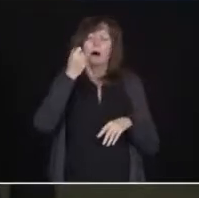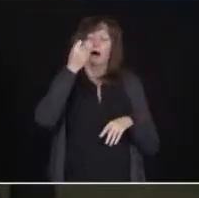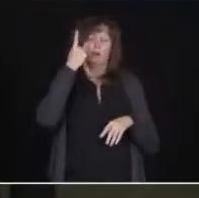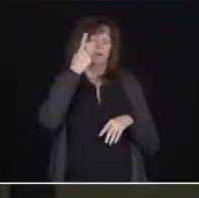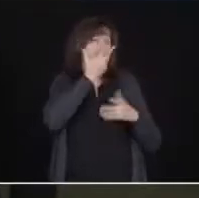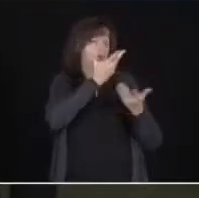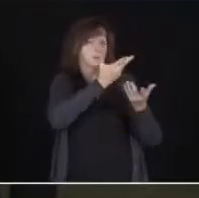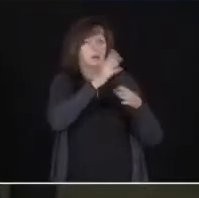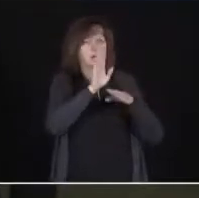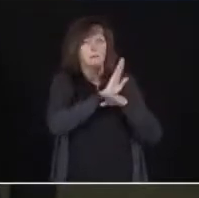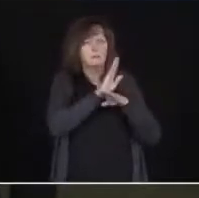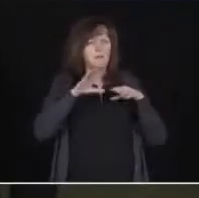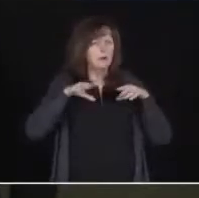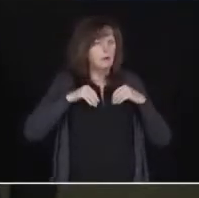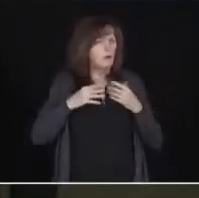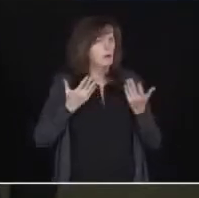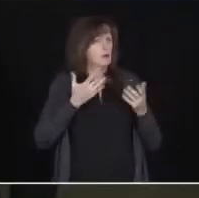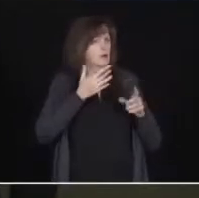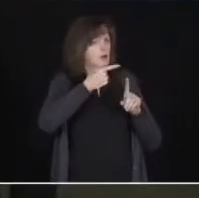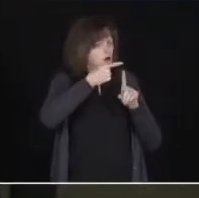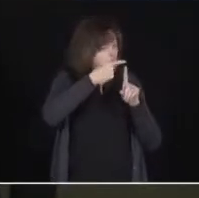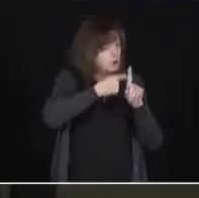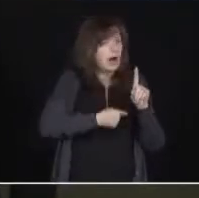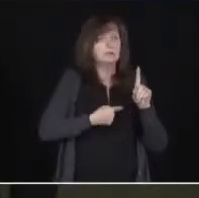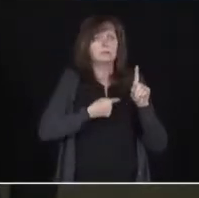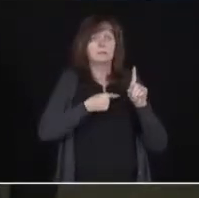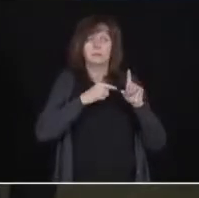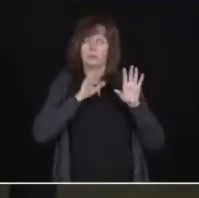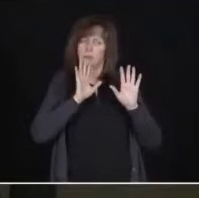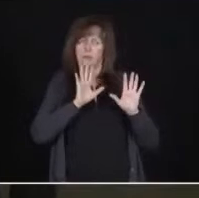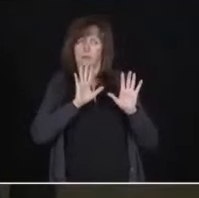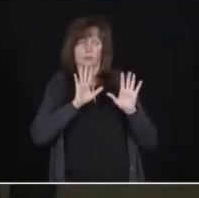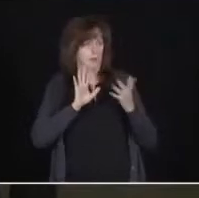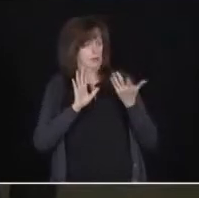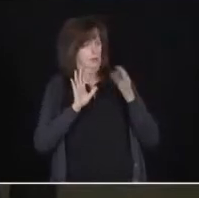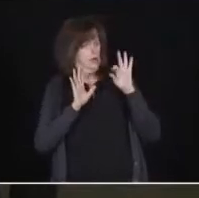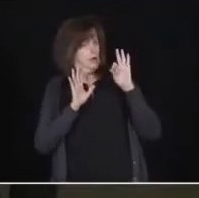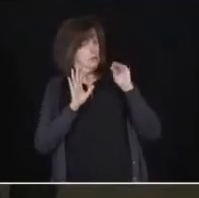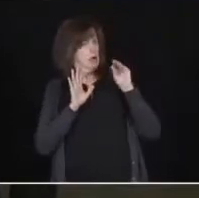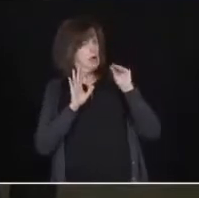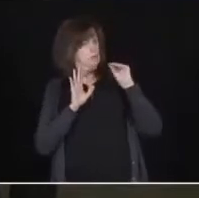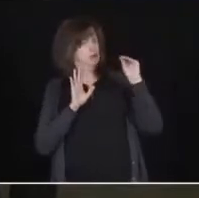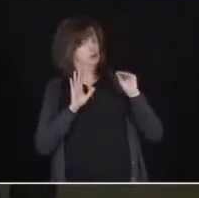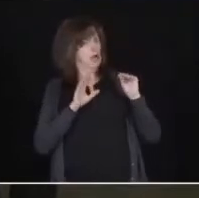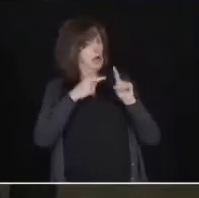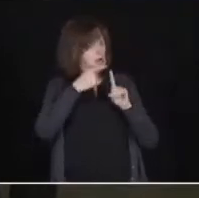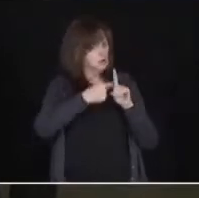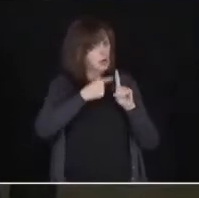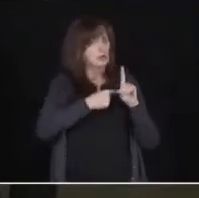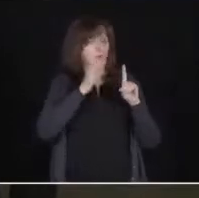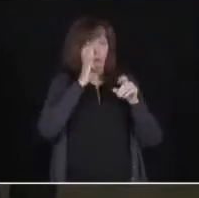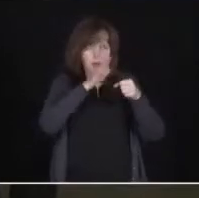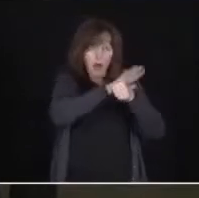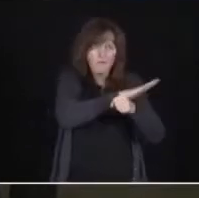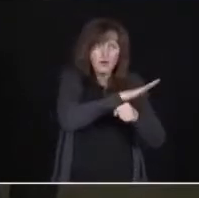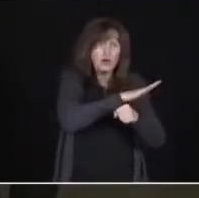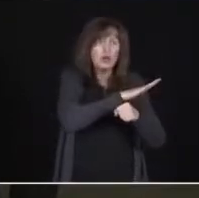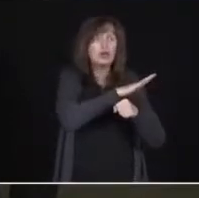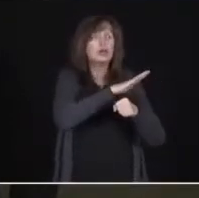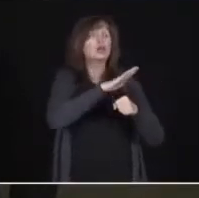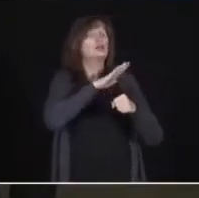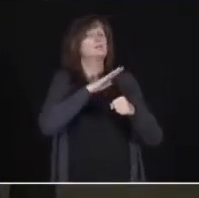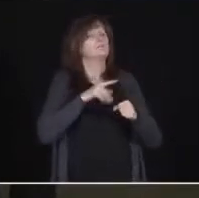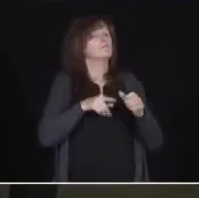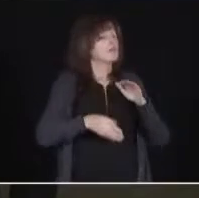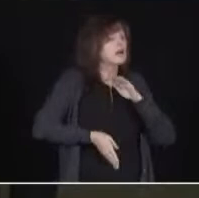rent will be paid. I forgot to mention that 90% of his rent's going to be paid. He won't be kicked out of